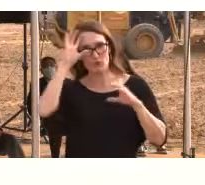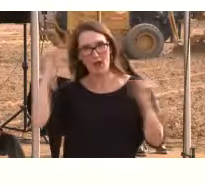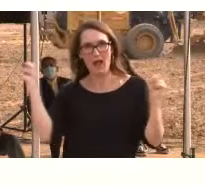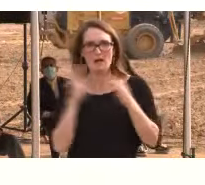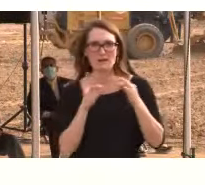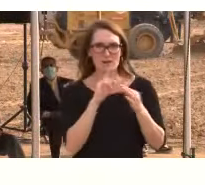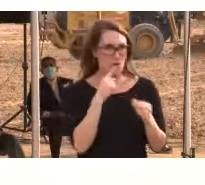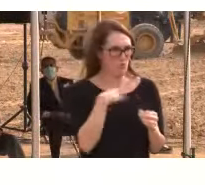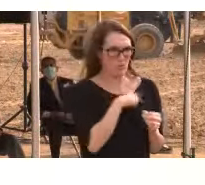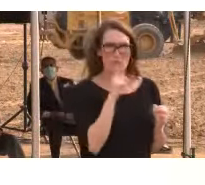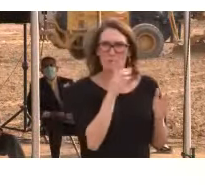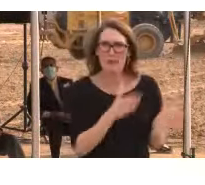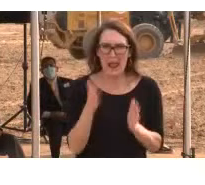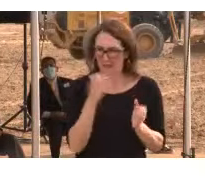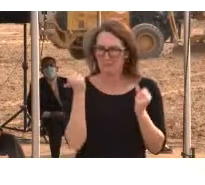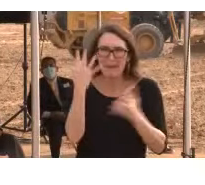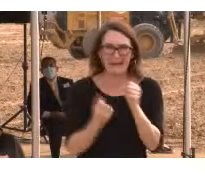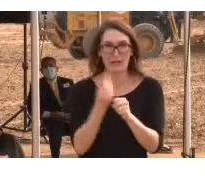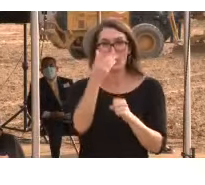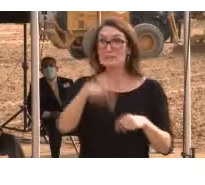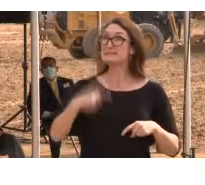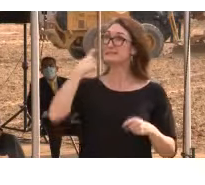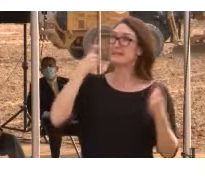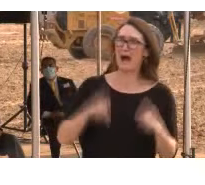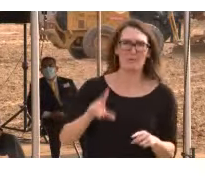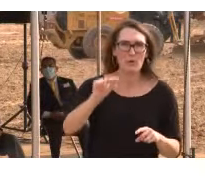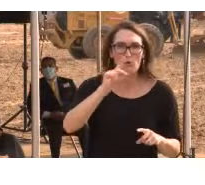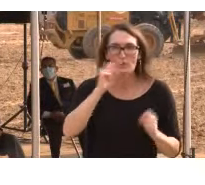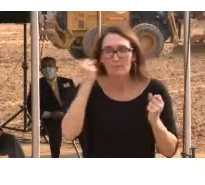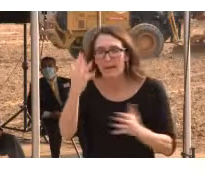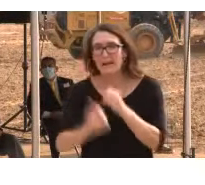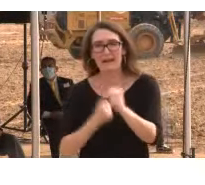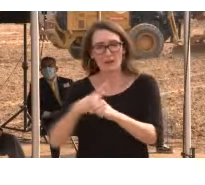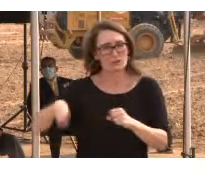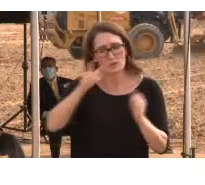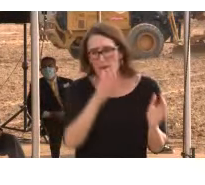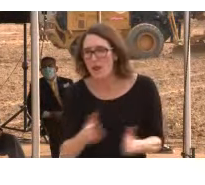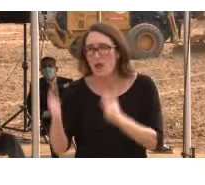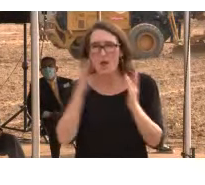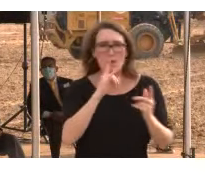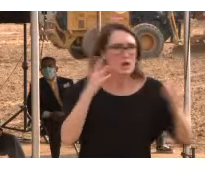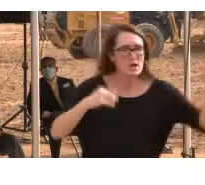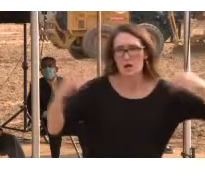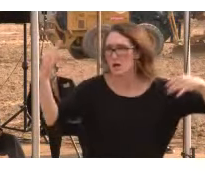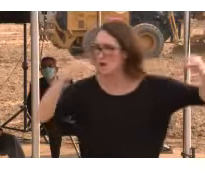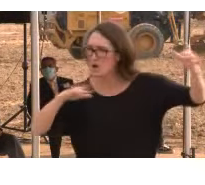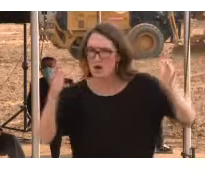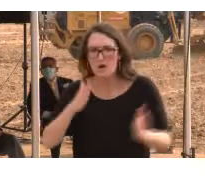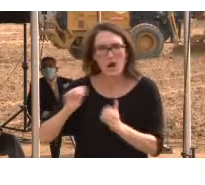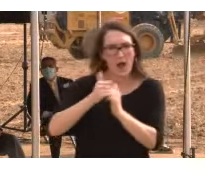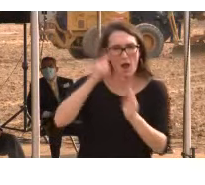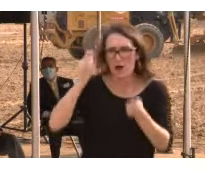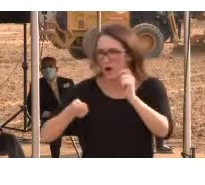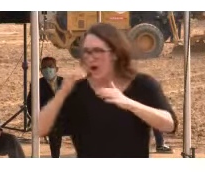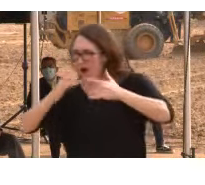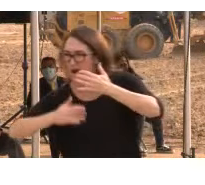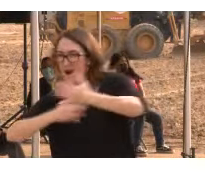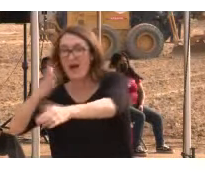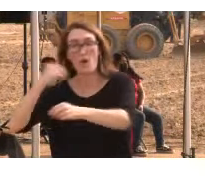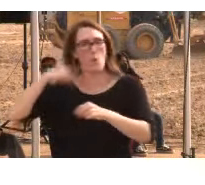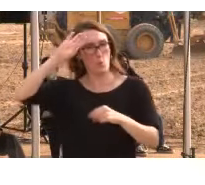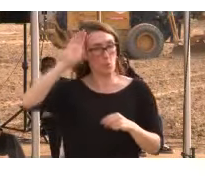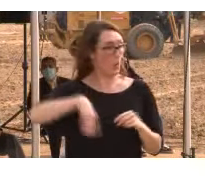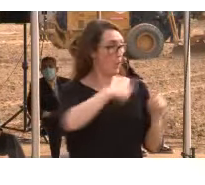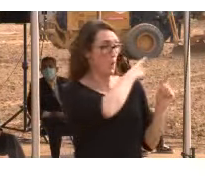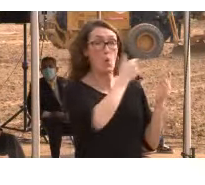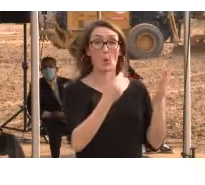these plans long ago. They're incredibly important for us to fulfill those plans, and I know that Mayor Dyer will do that. And he is